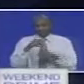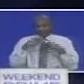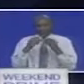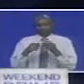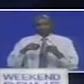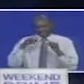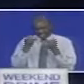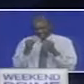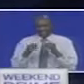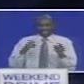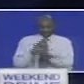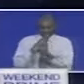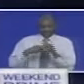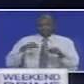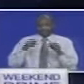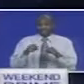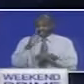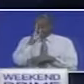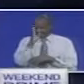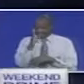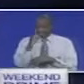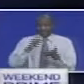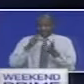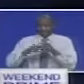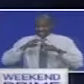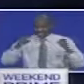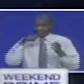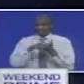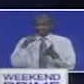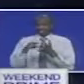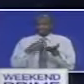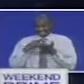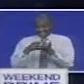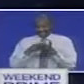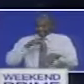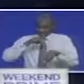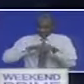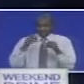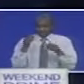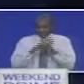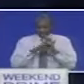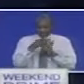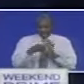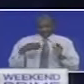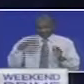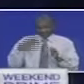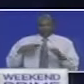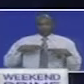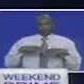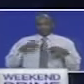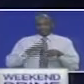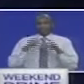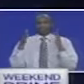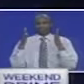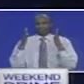news updates. It is Sunday, so that means it's Checkpoint makes a return this year after taking a long break for the holiday season. And